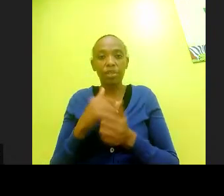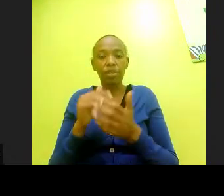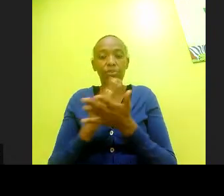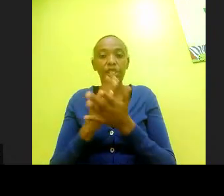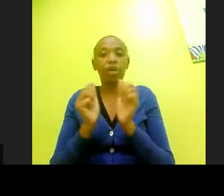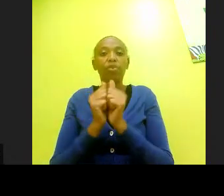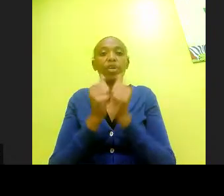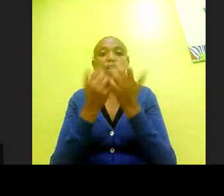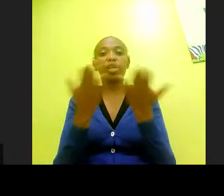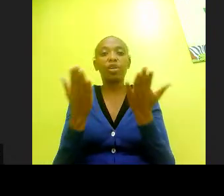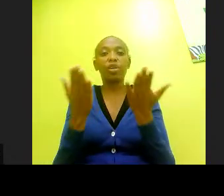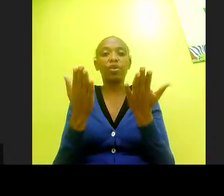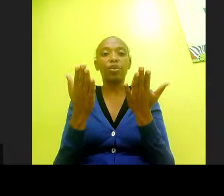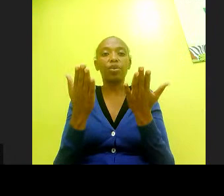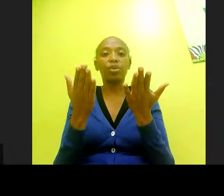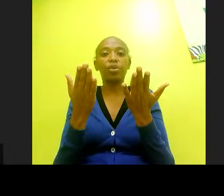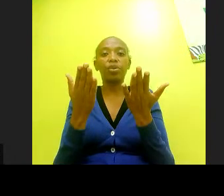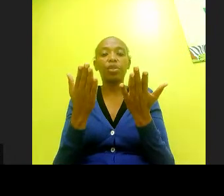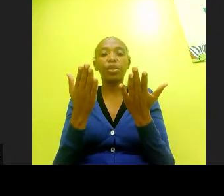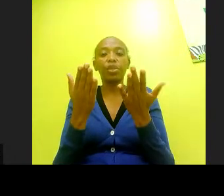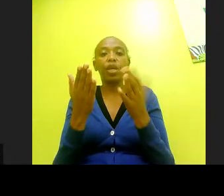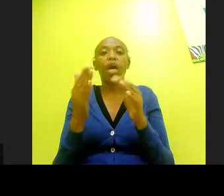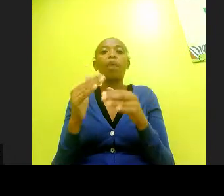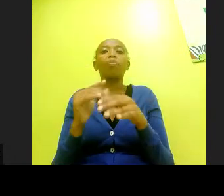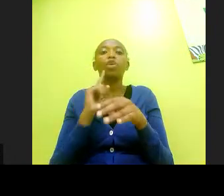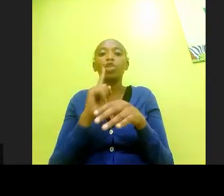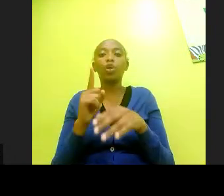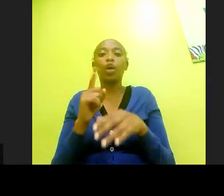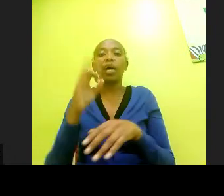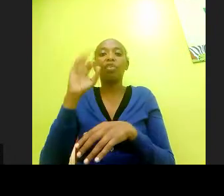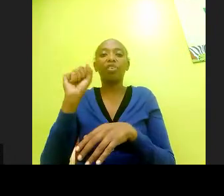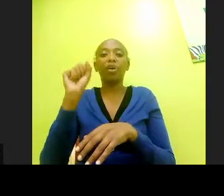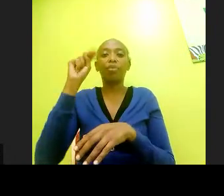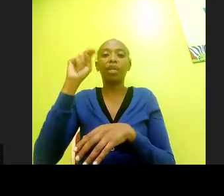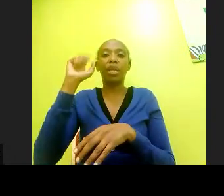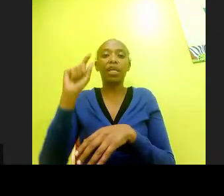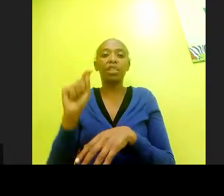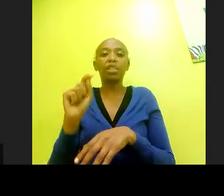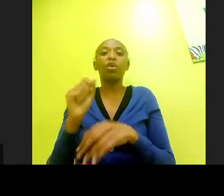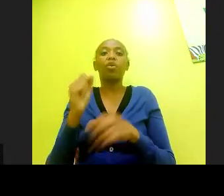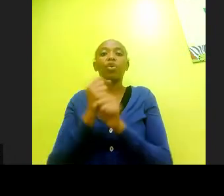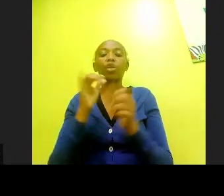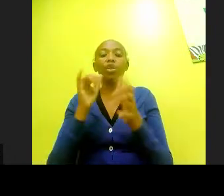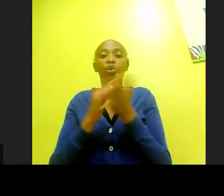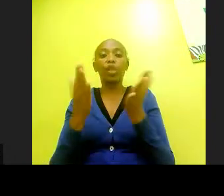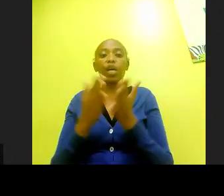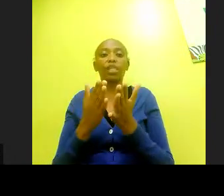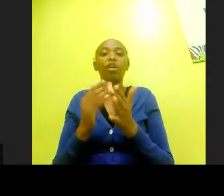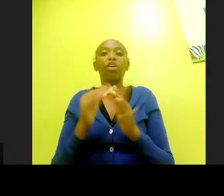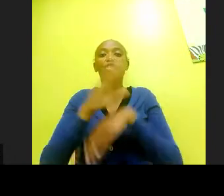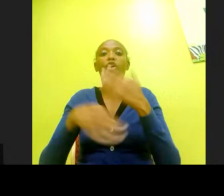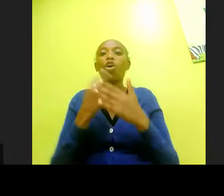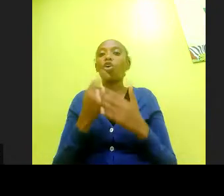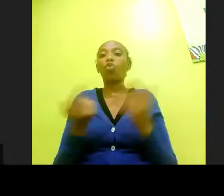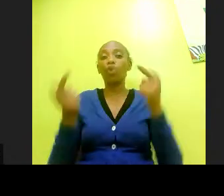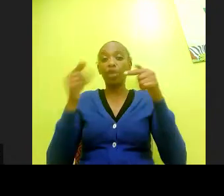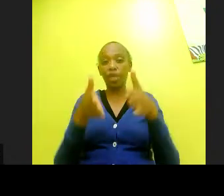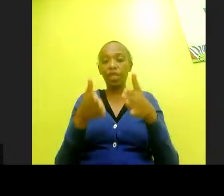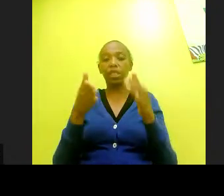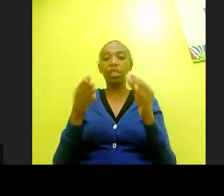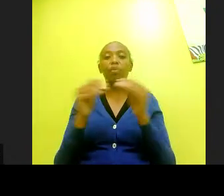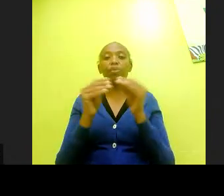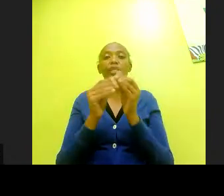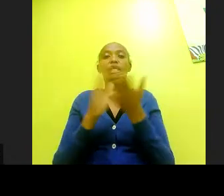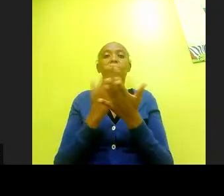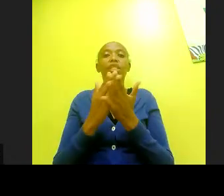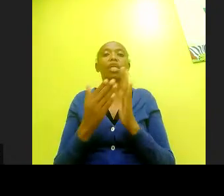you for reference. So I'm sure FemNet is going to be able to do that to the listserv of everyone who's attended today's session and share those